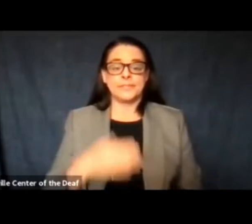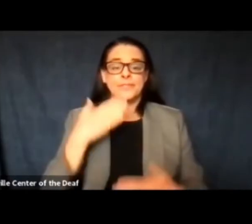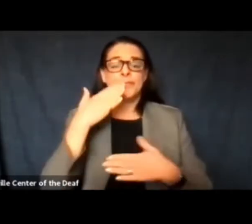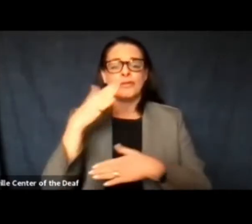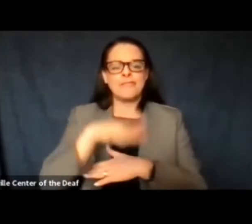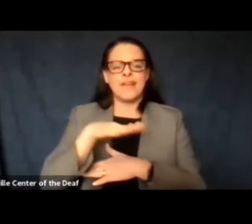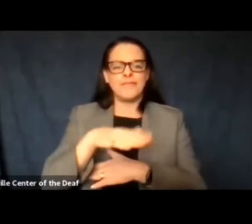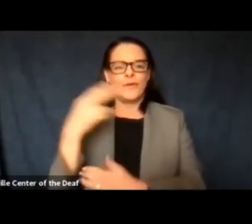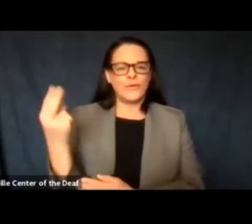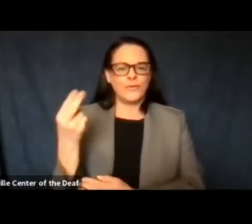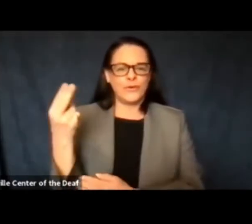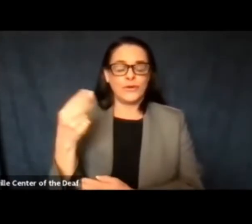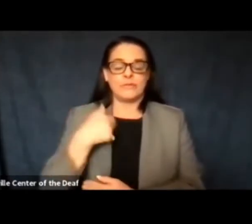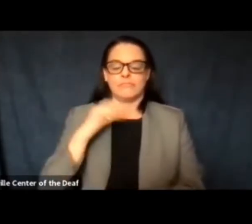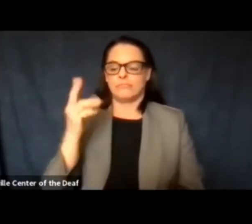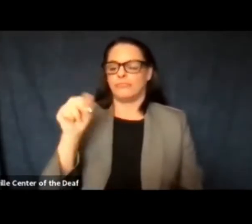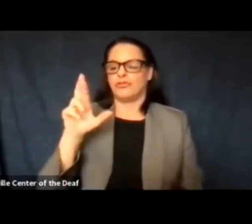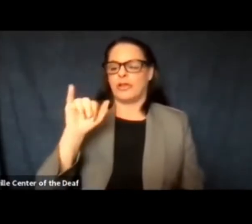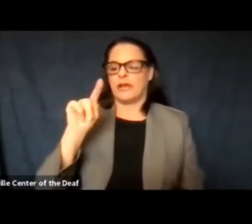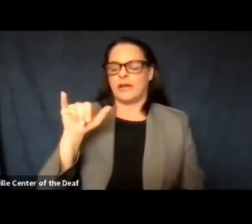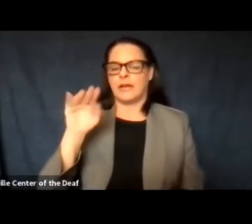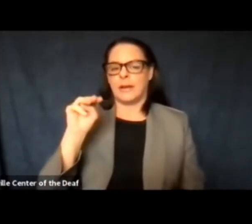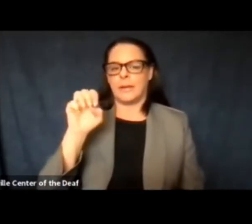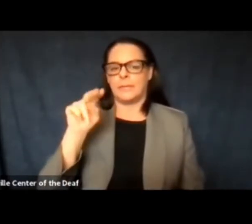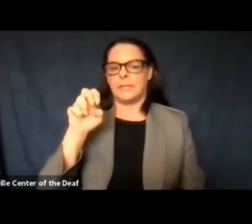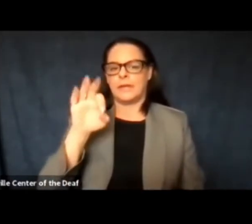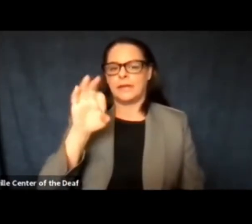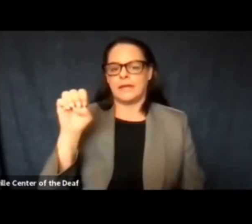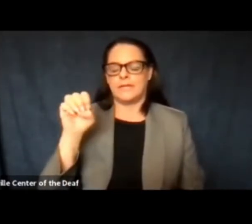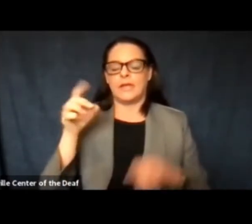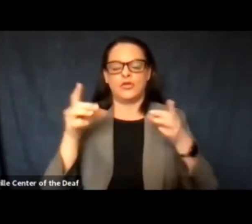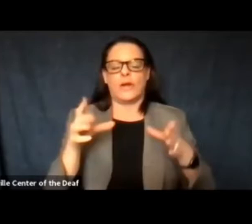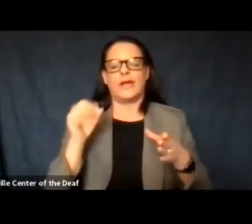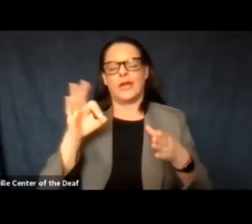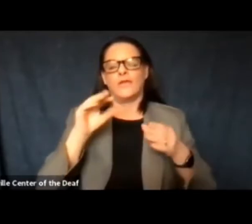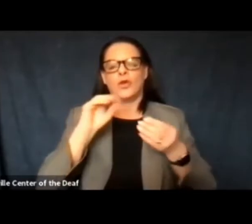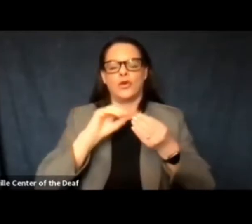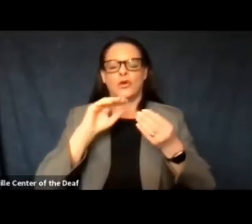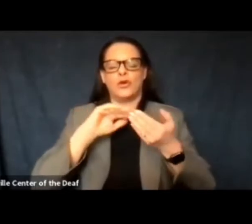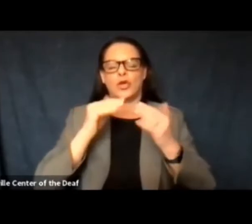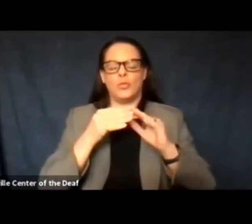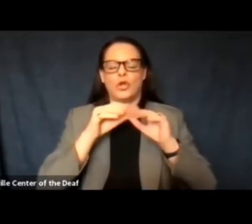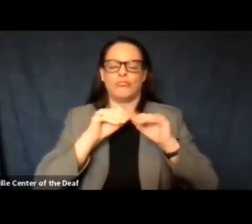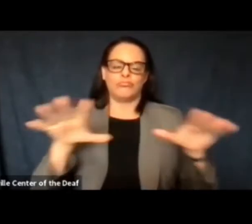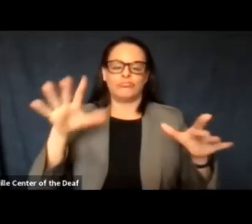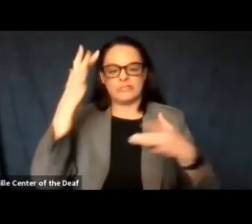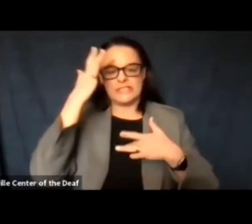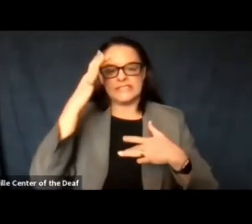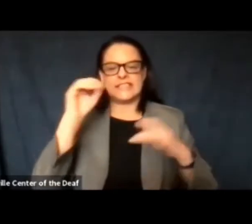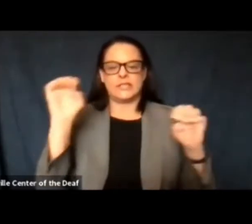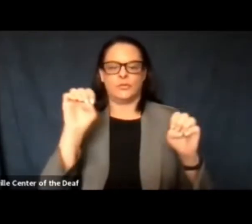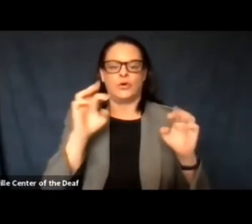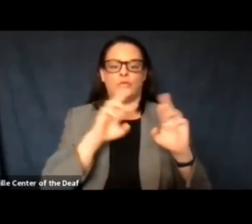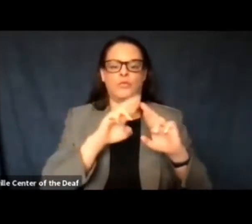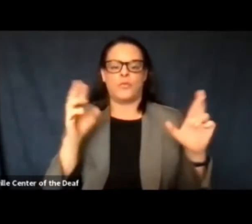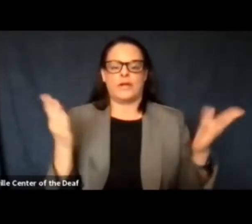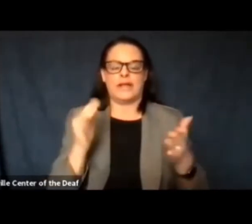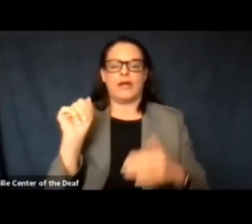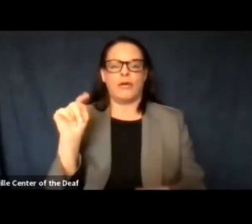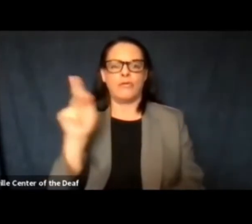Good Thursday afternoon. I'm Charity Menifee, Director of Communicable and Environmental Disease and Emergency Preparedness here at Knox County Health